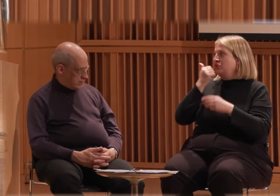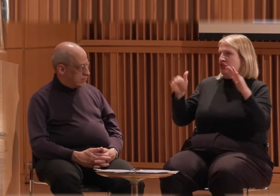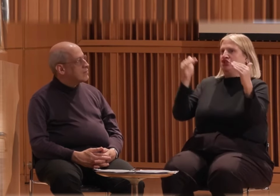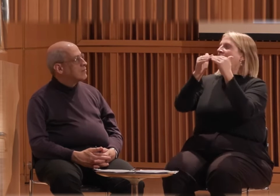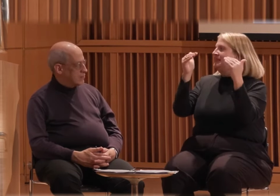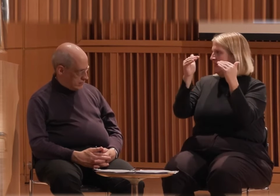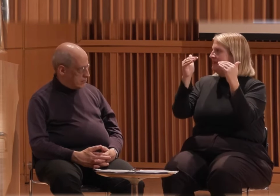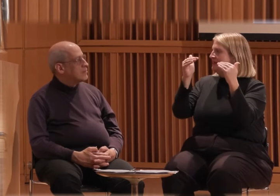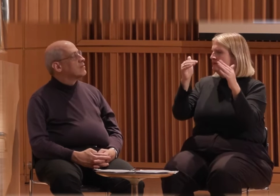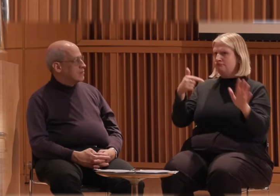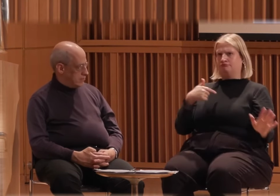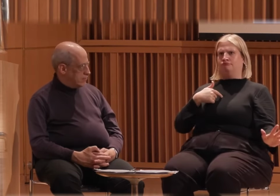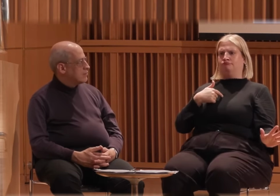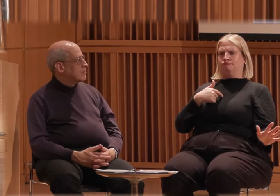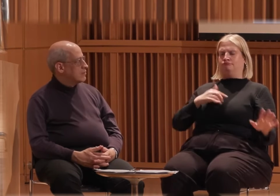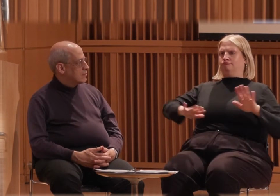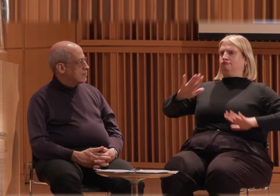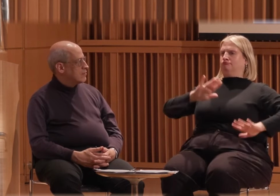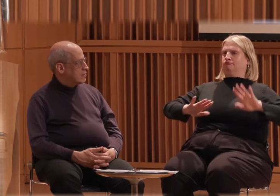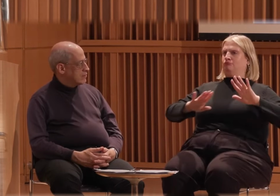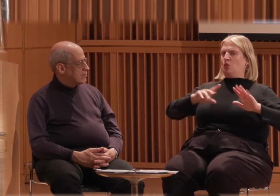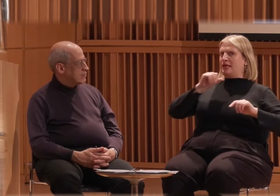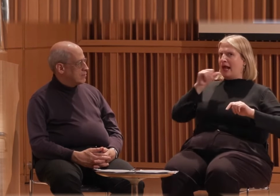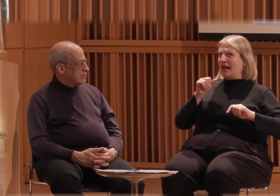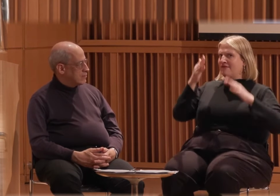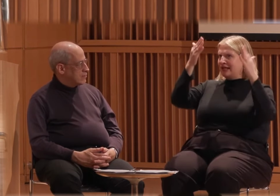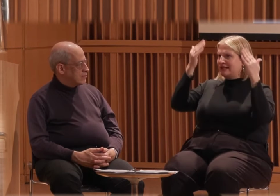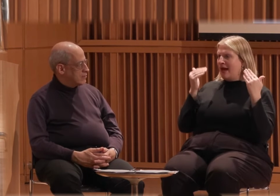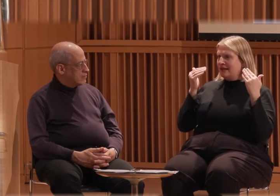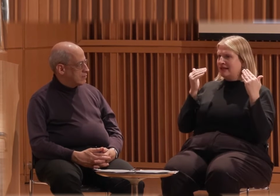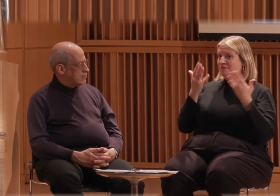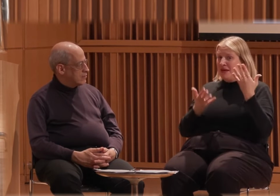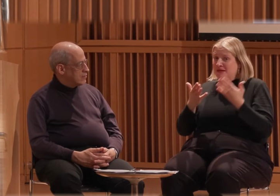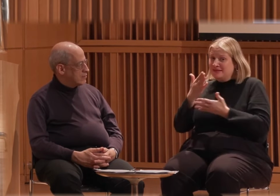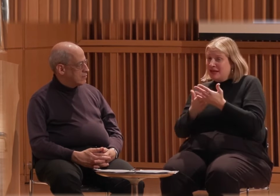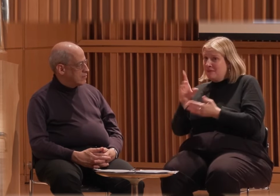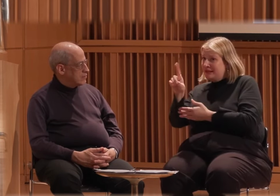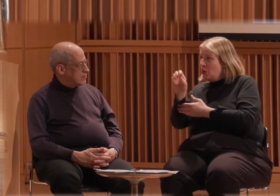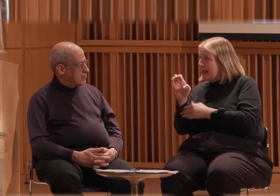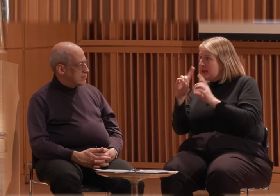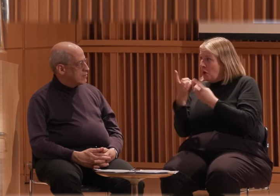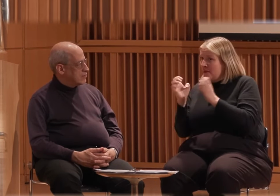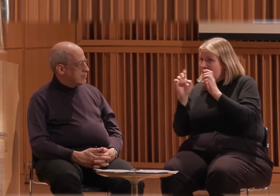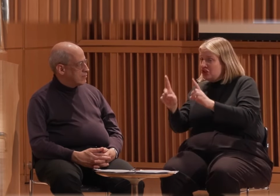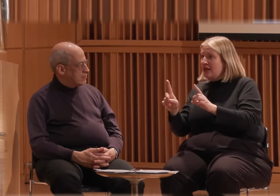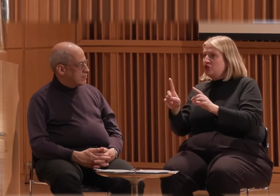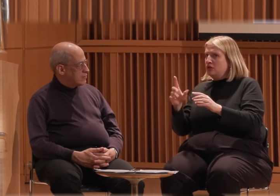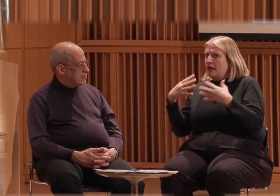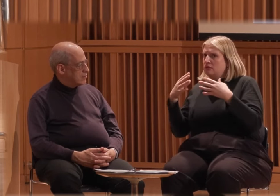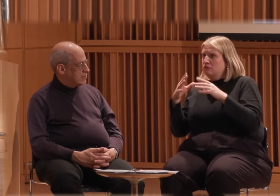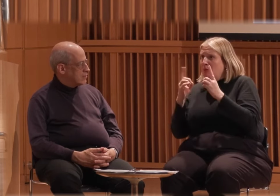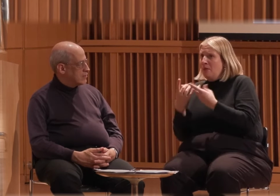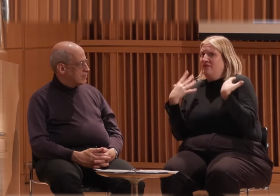would not have expected, and even maybe some DOE, Department of Education and Department of Health people would